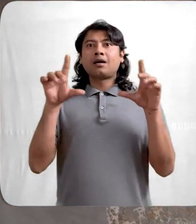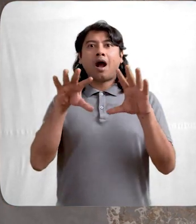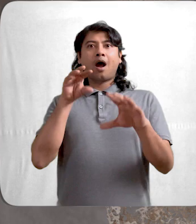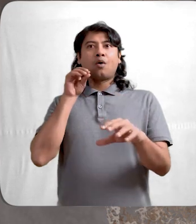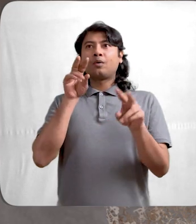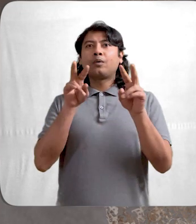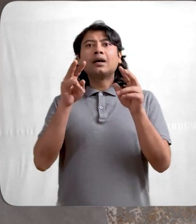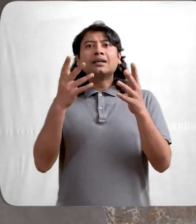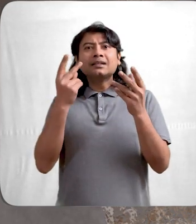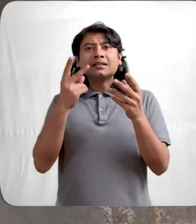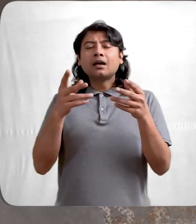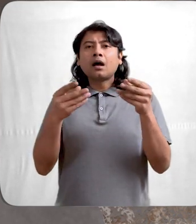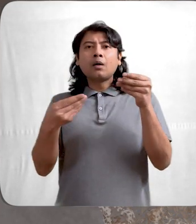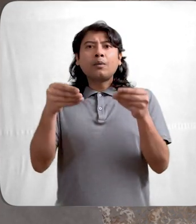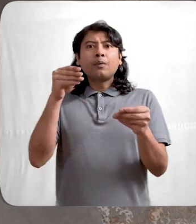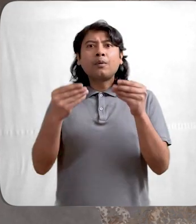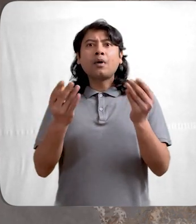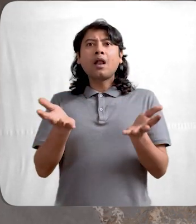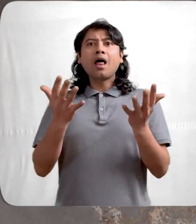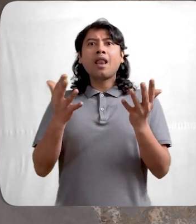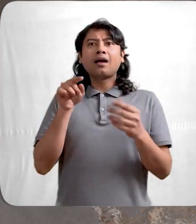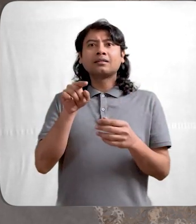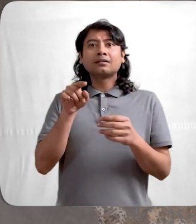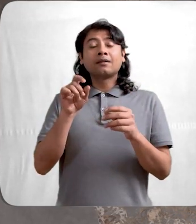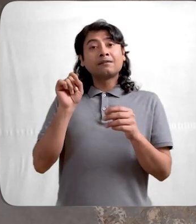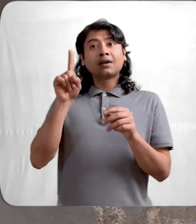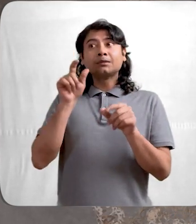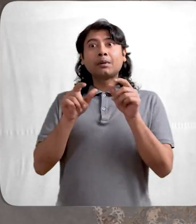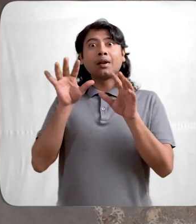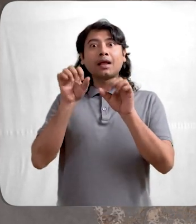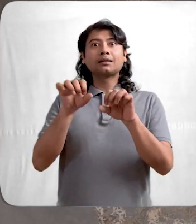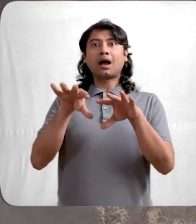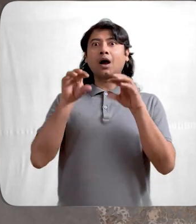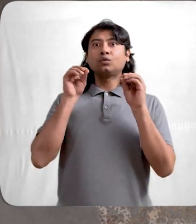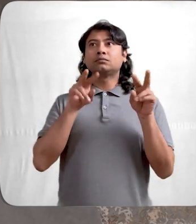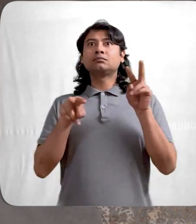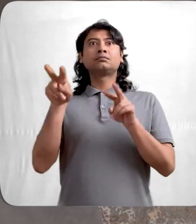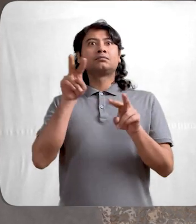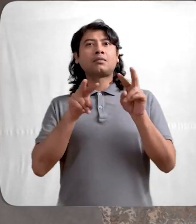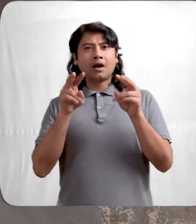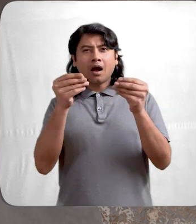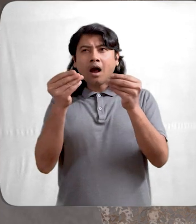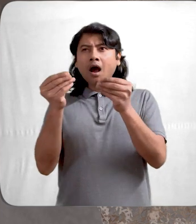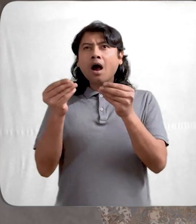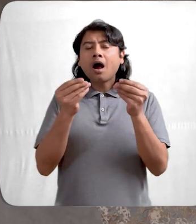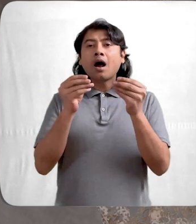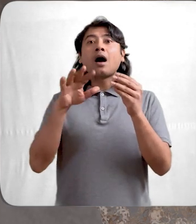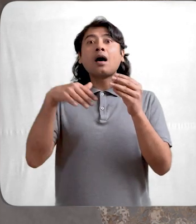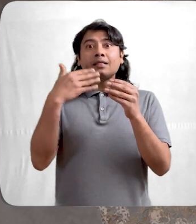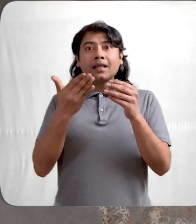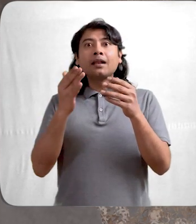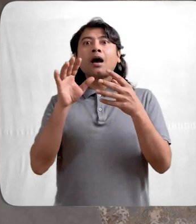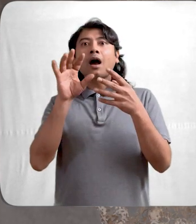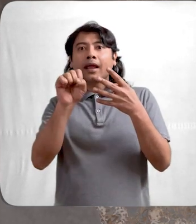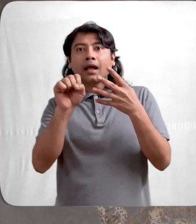light, like a floating kind of form. So I think people will respond to that aspect first, and then the other ideas